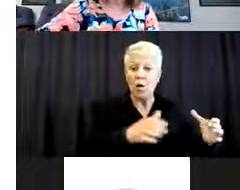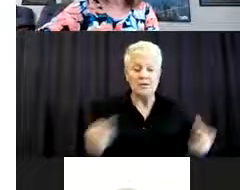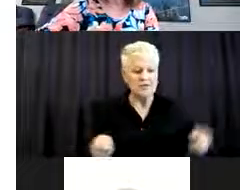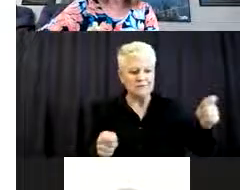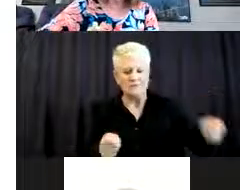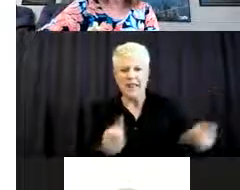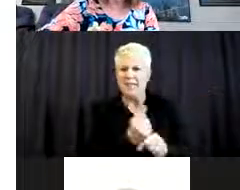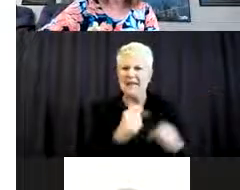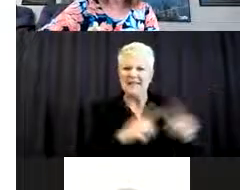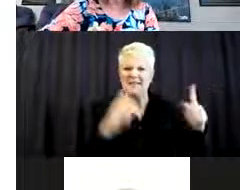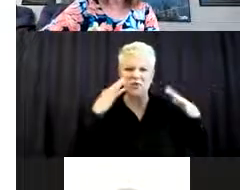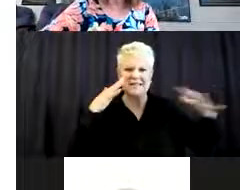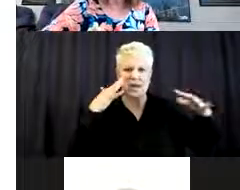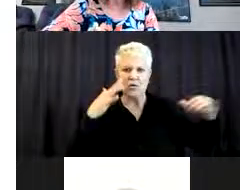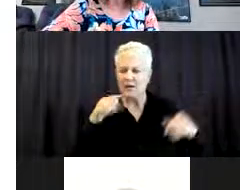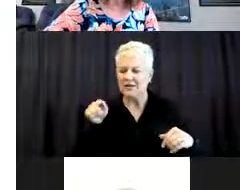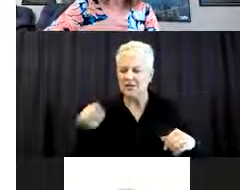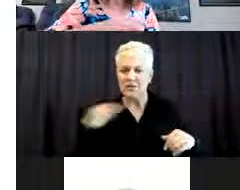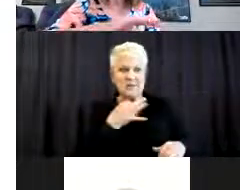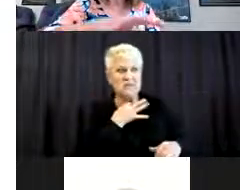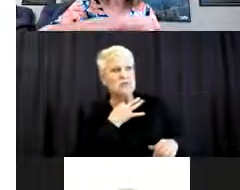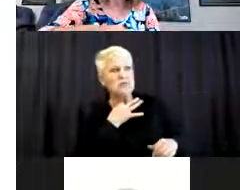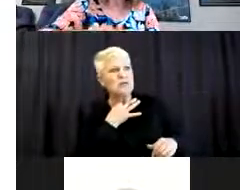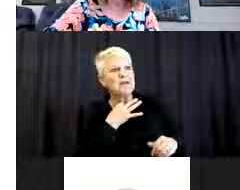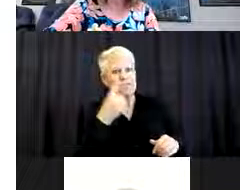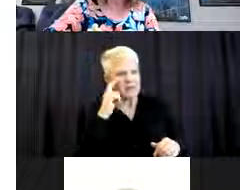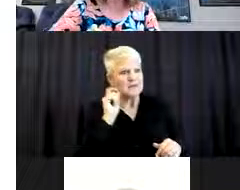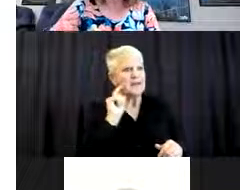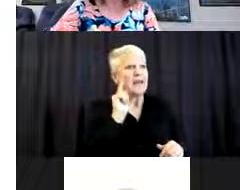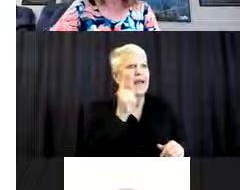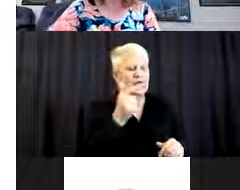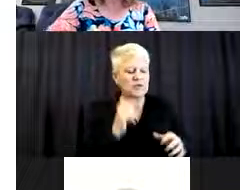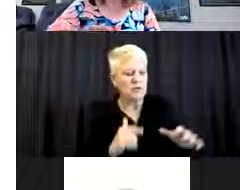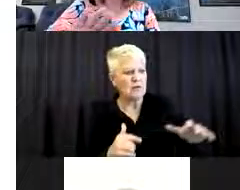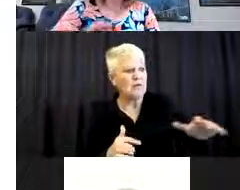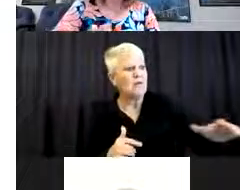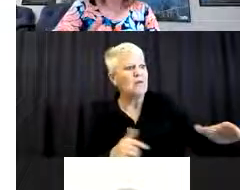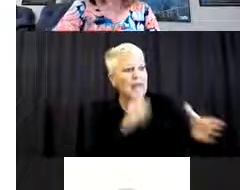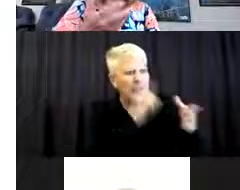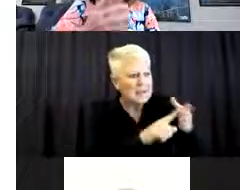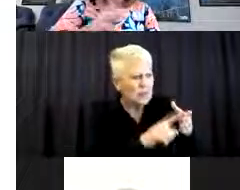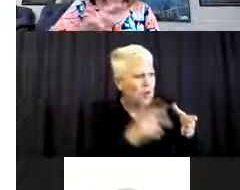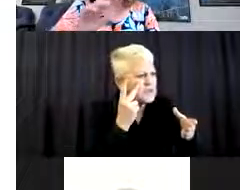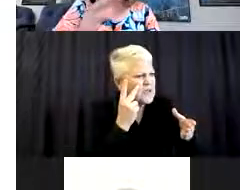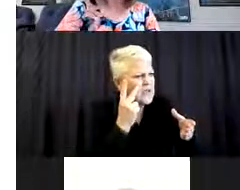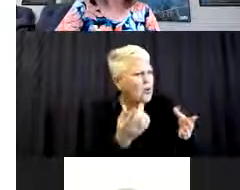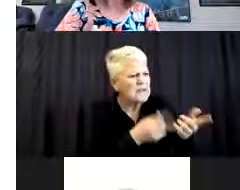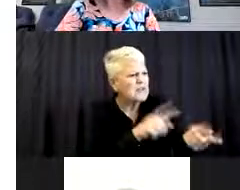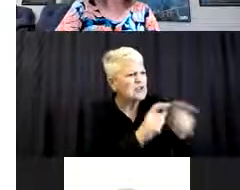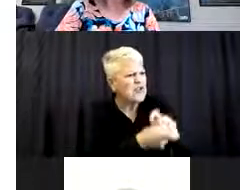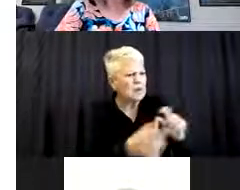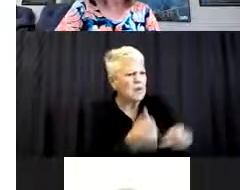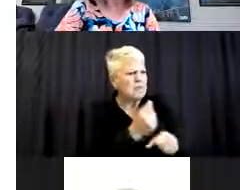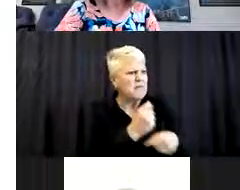sound. And you notice that piqued her curiosity, because eventually she brought her hand out to explore and see, what was this change? What made